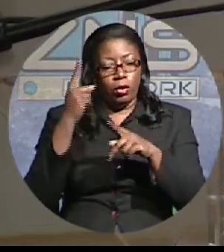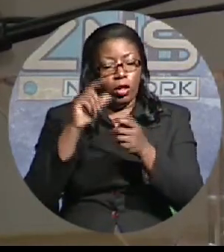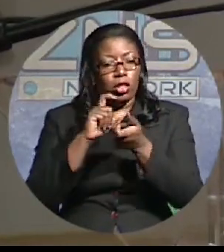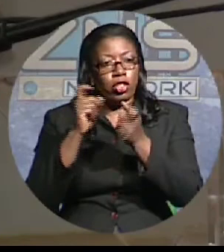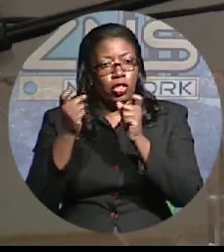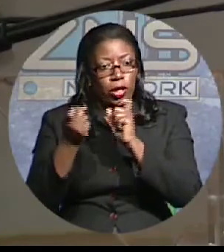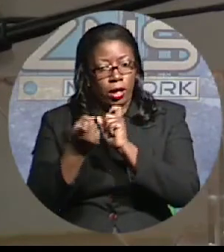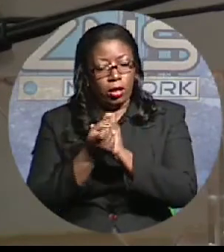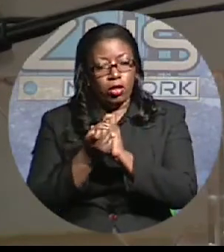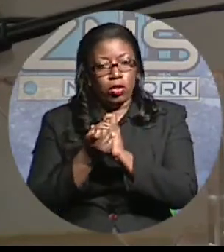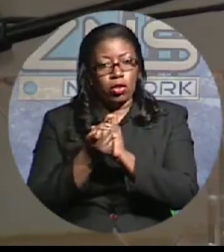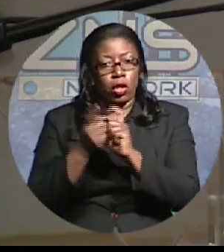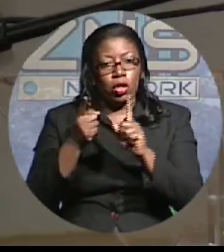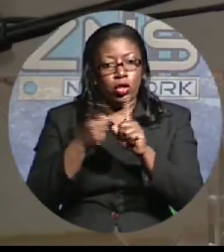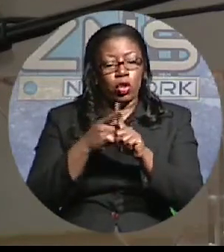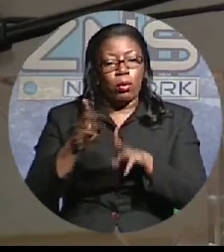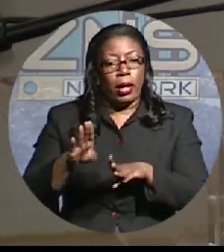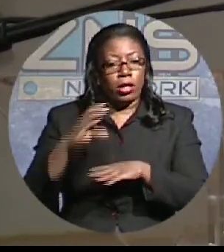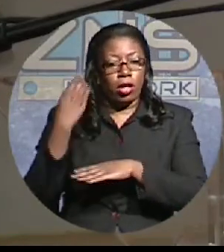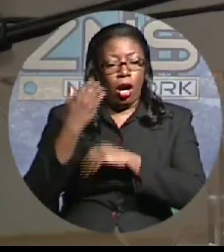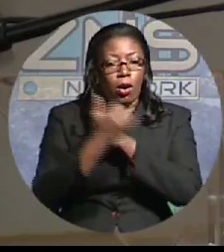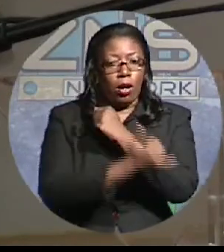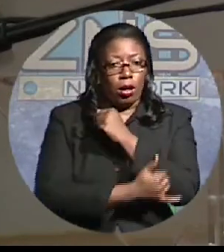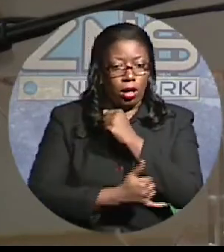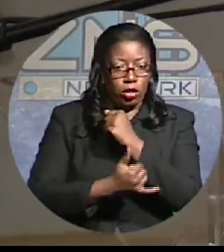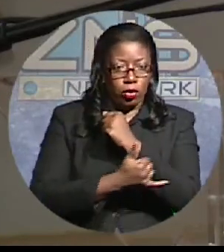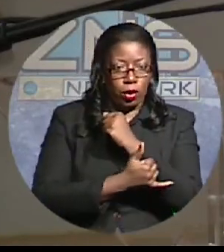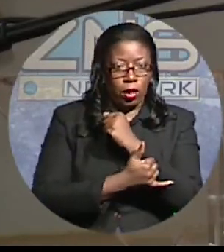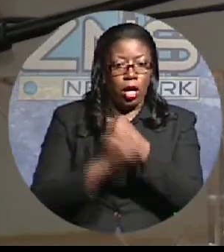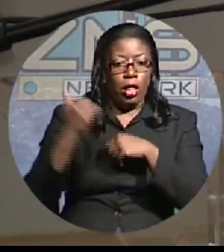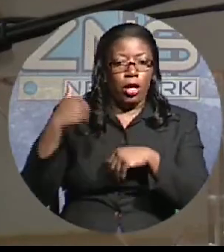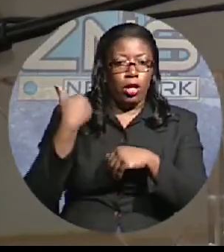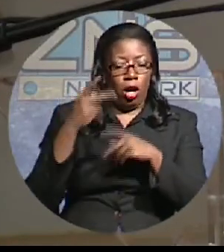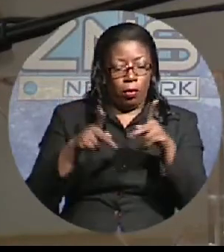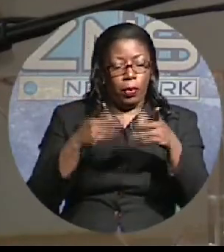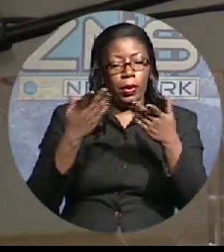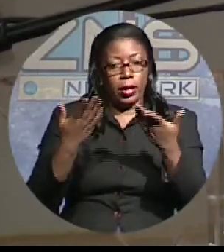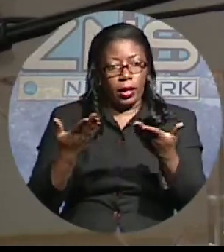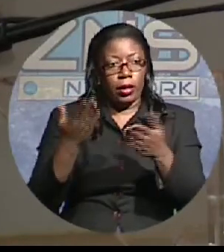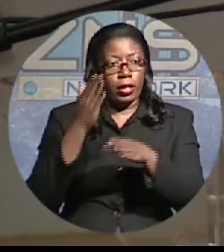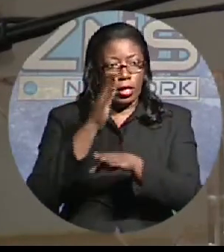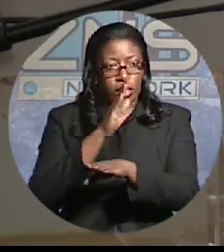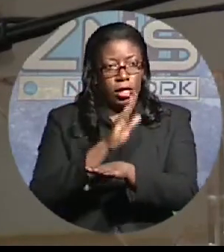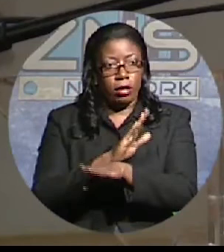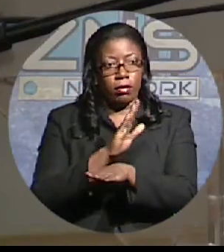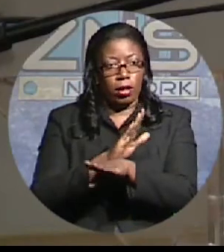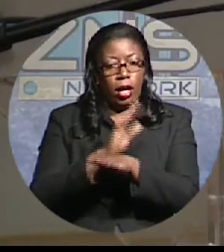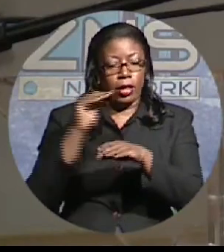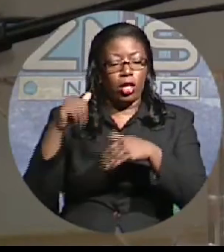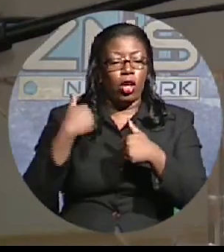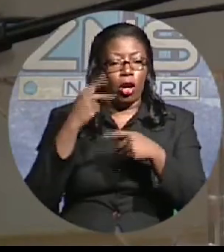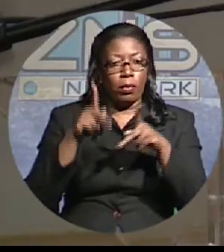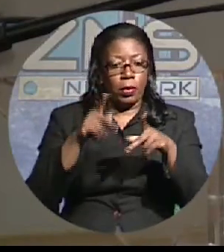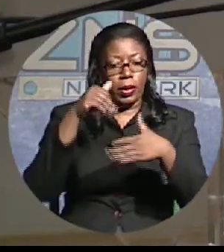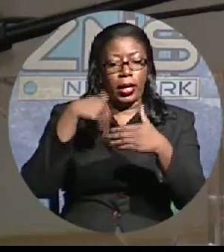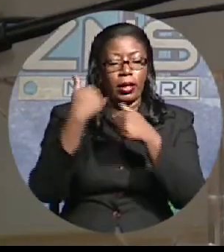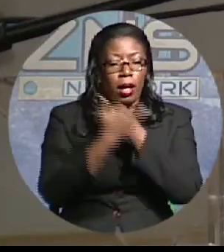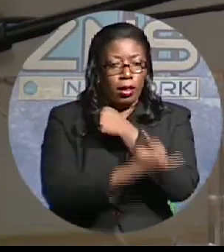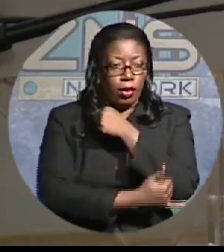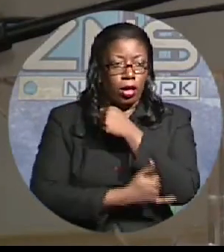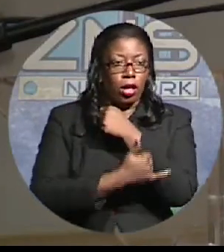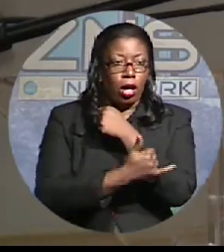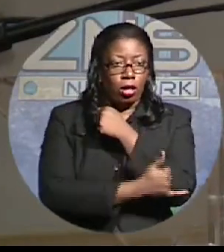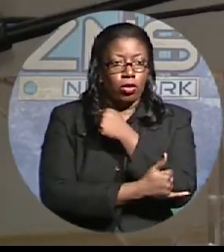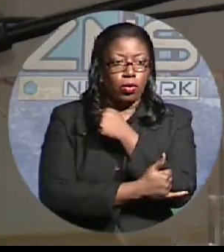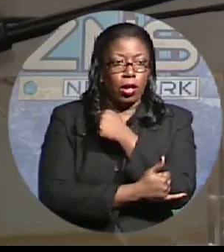country's affairs. These young people here this evening and young people within the country